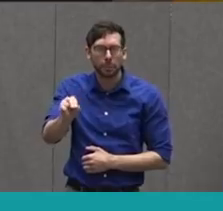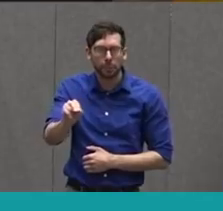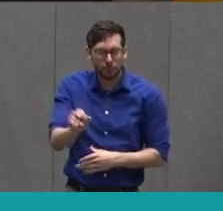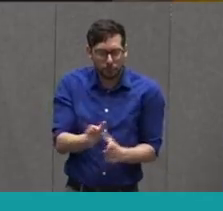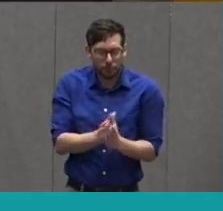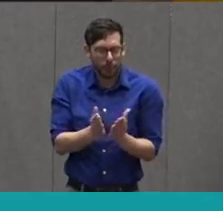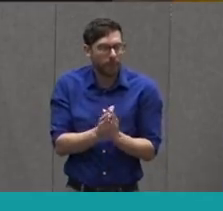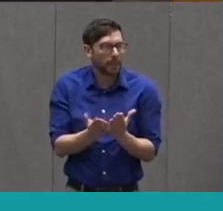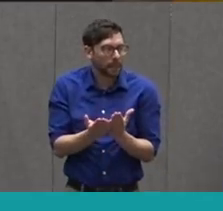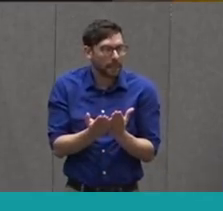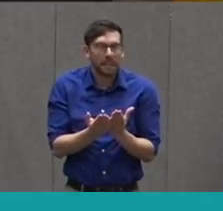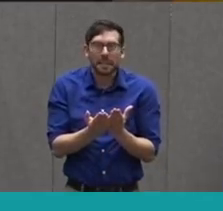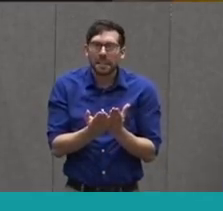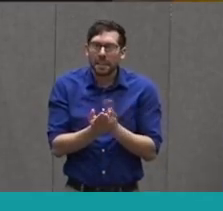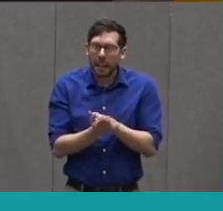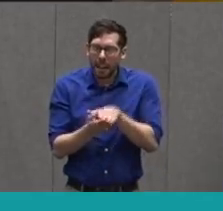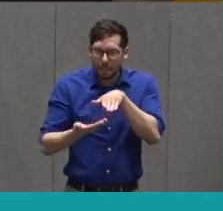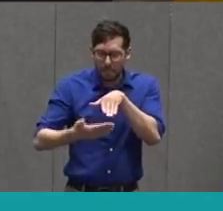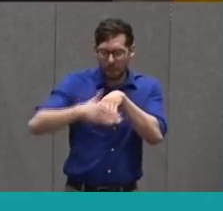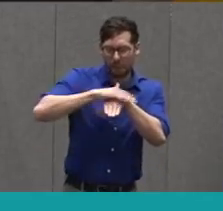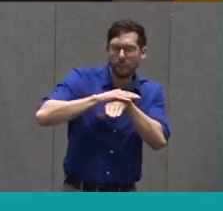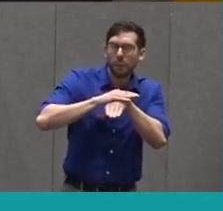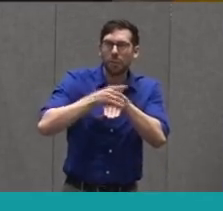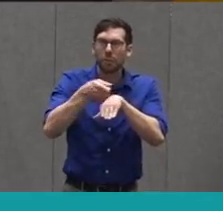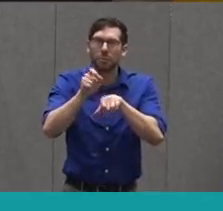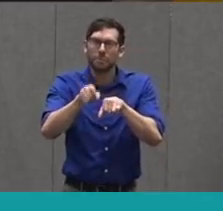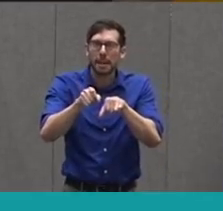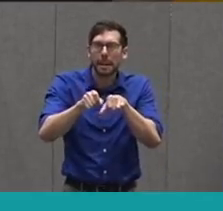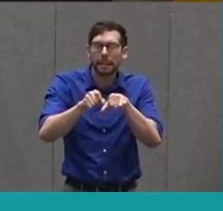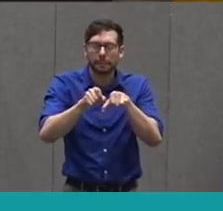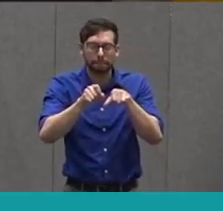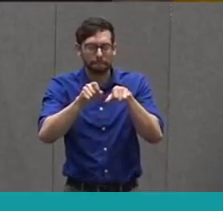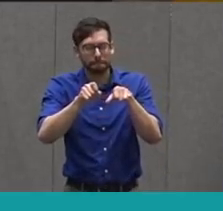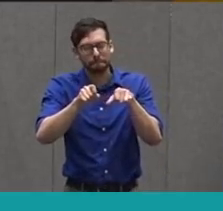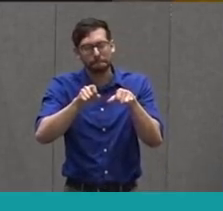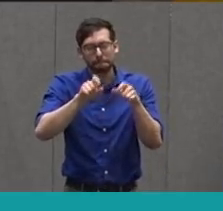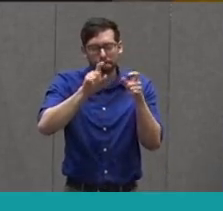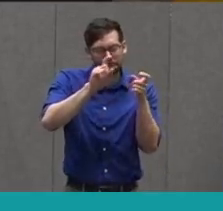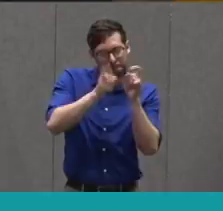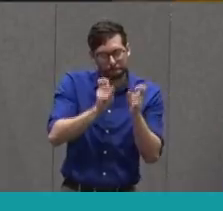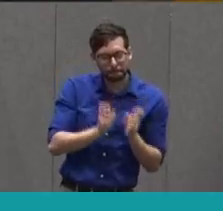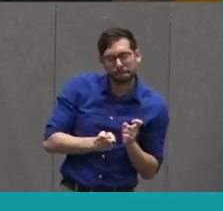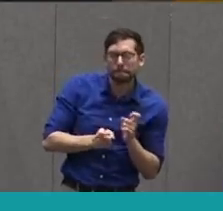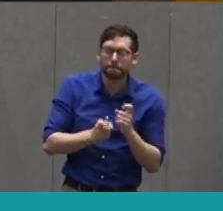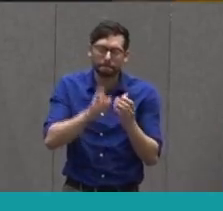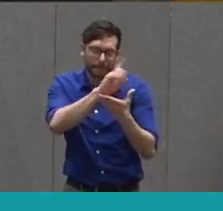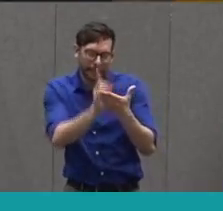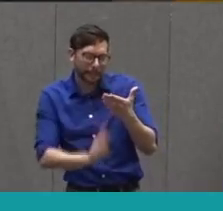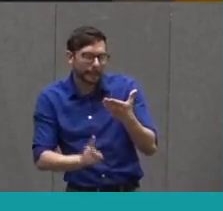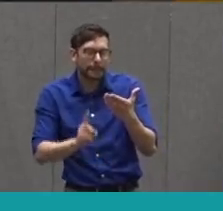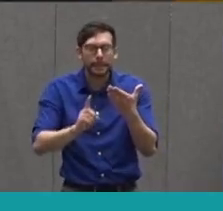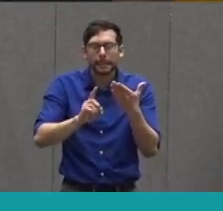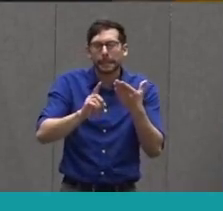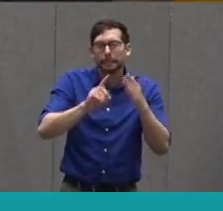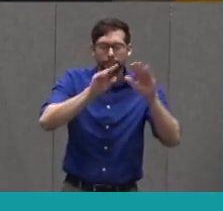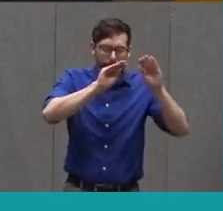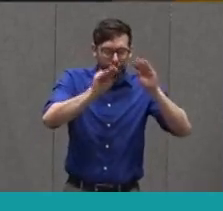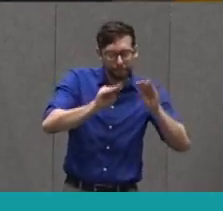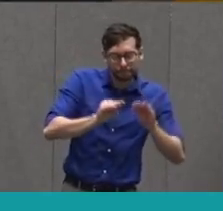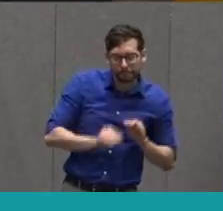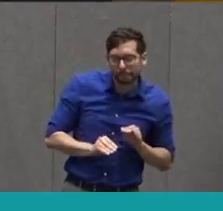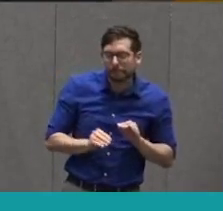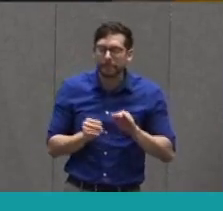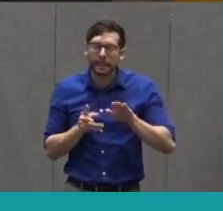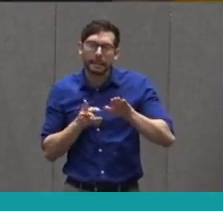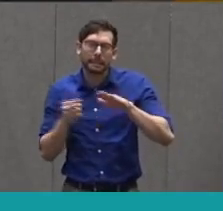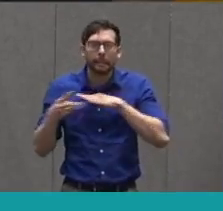use construction paper or newspaper, or you could color it yourself and you could cut it and glue it on and make your own